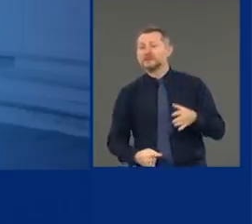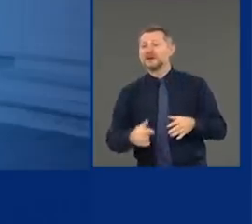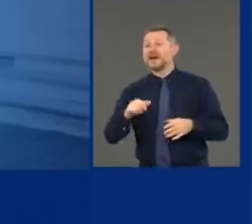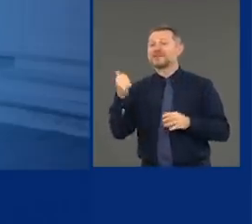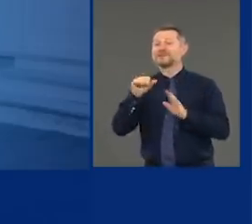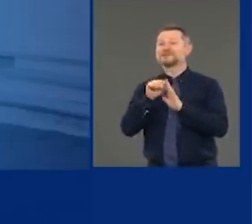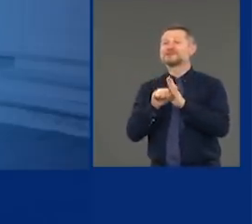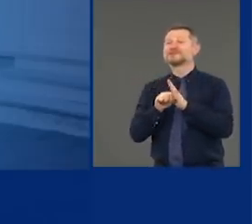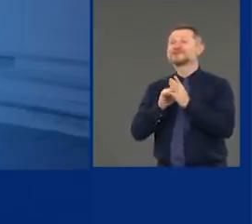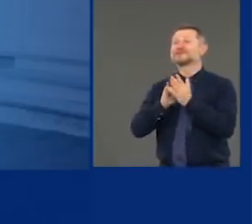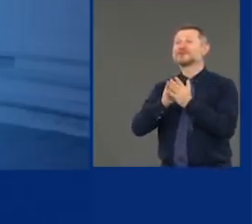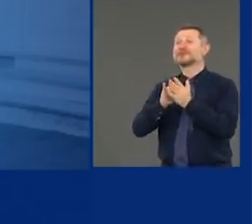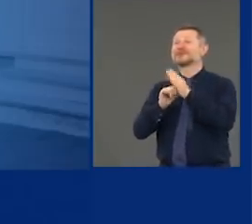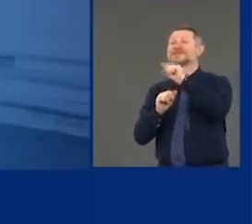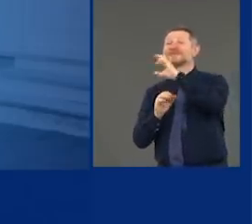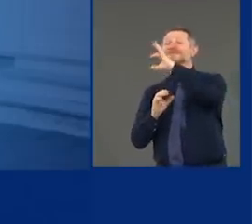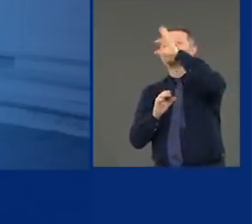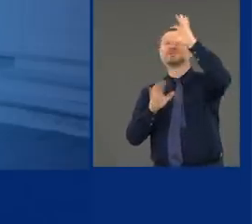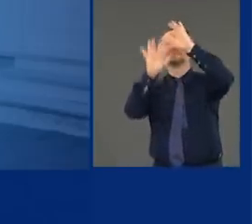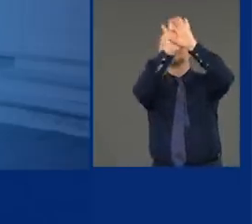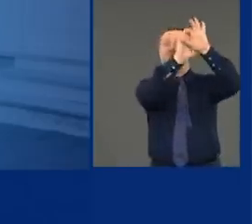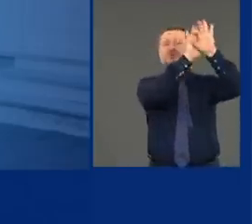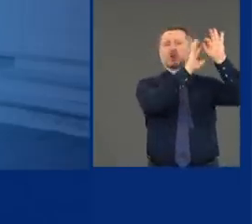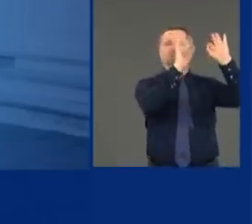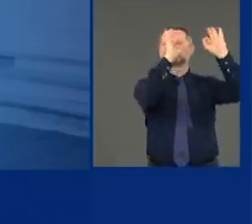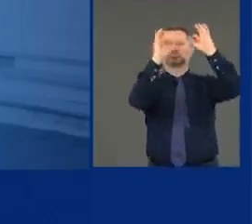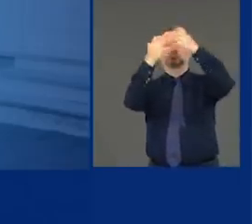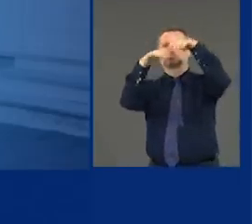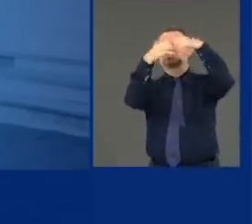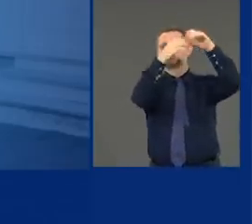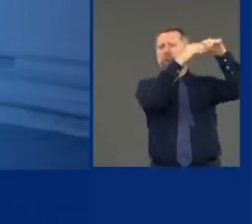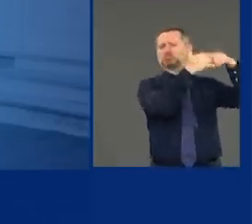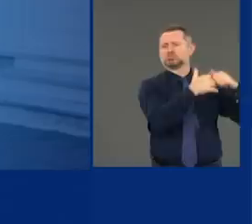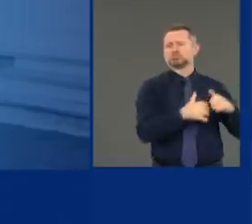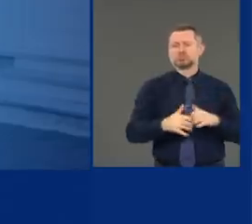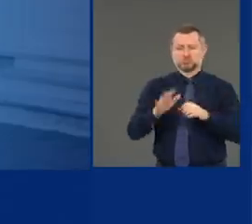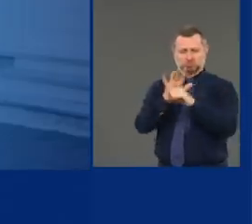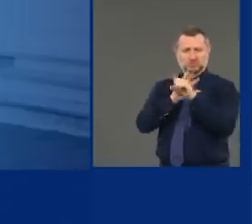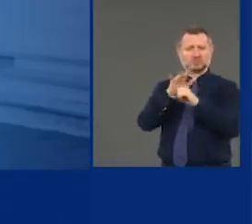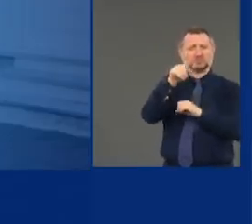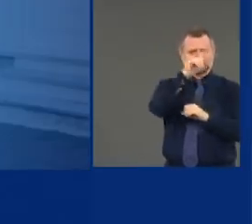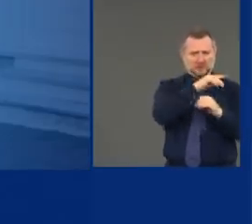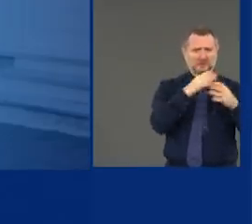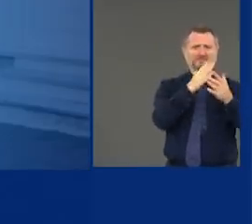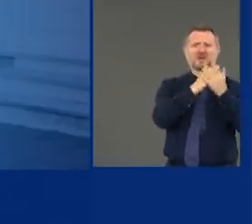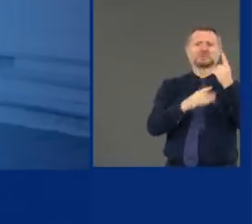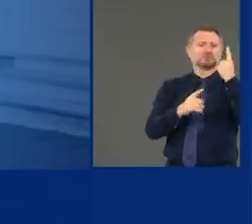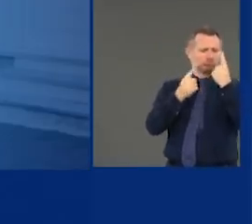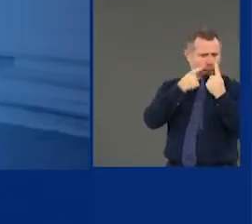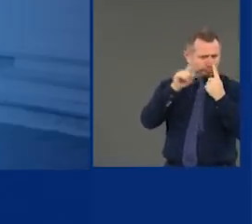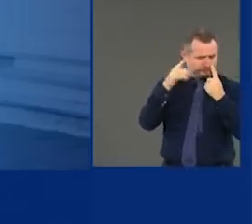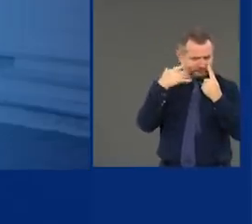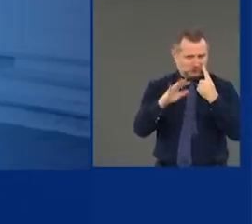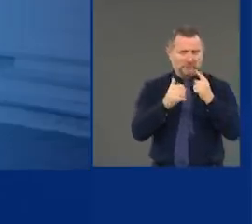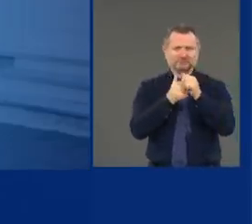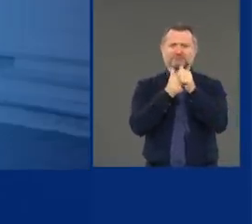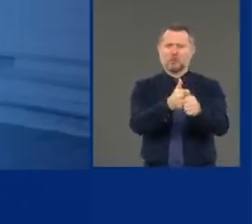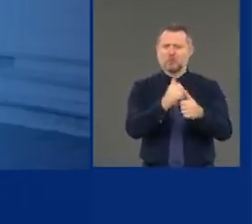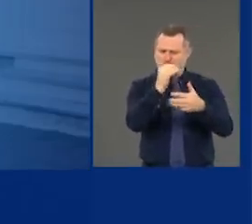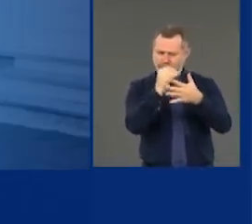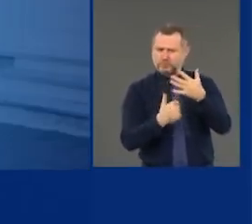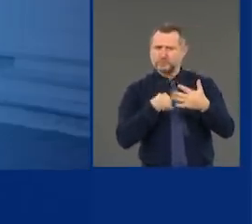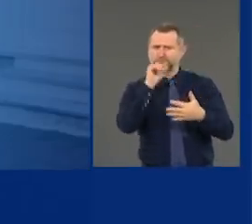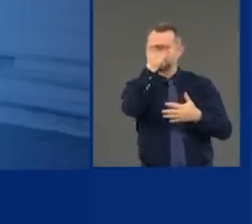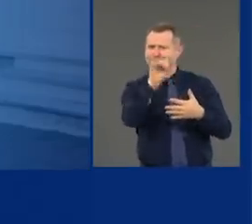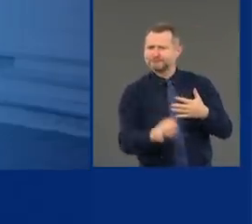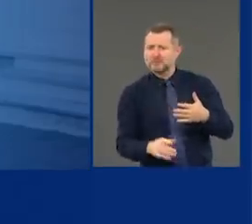the state. Those other regions have entered phase one, followed these guidelines, and there has been no